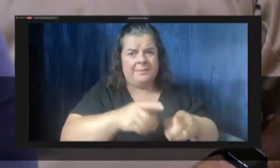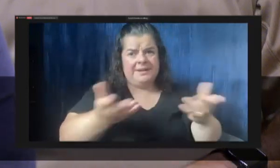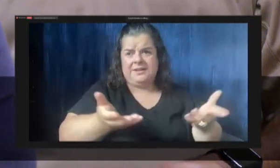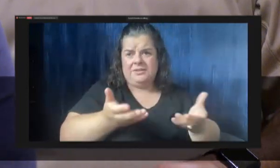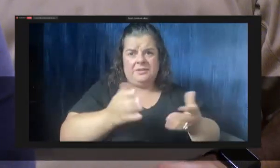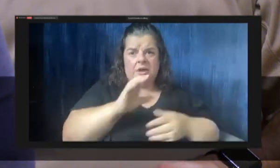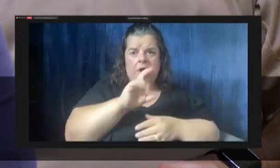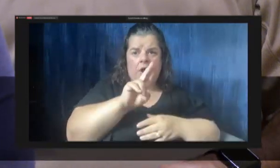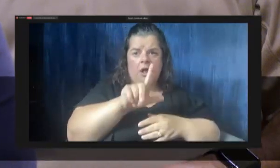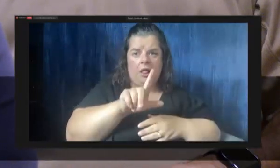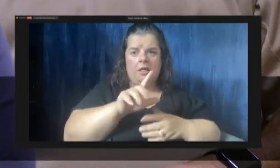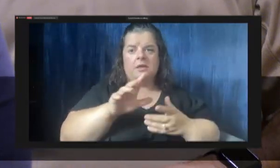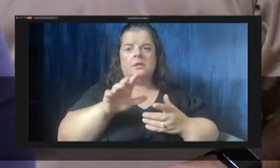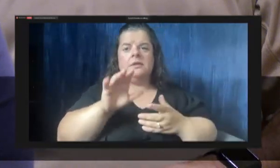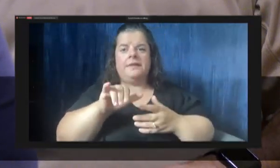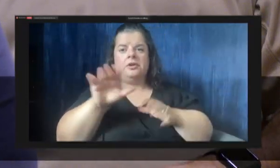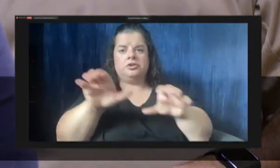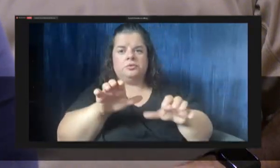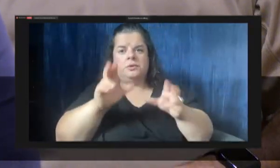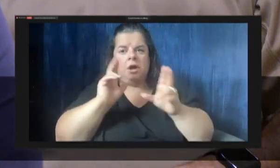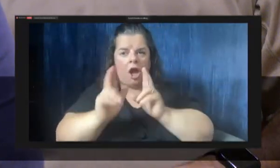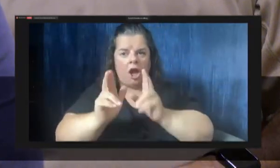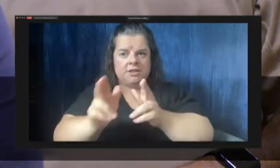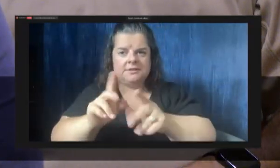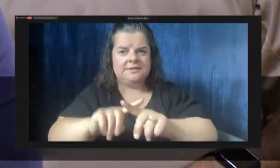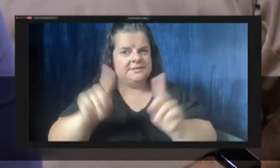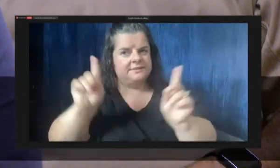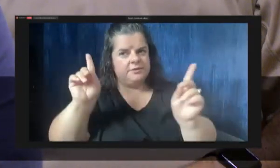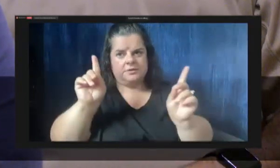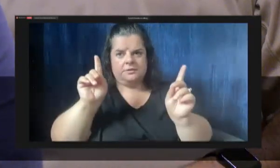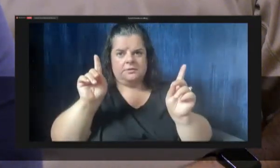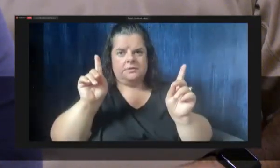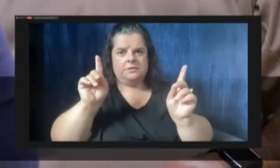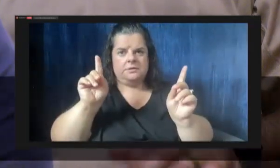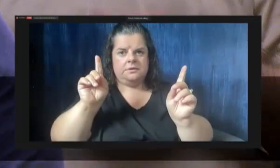doing hunting. It's different.